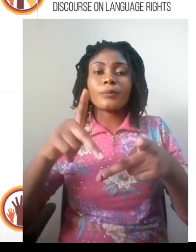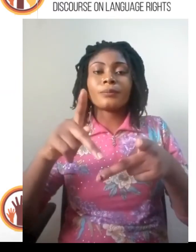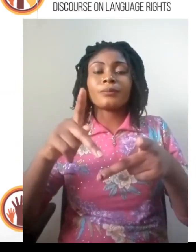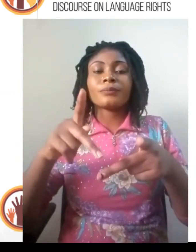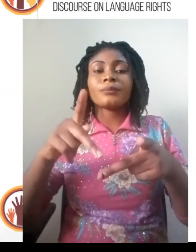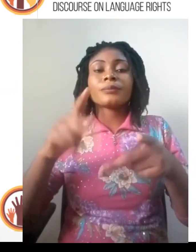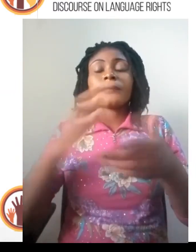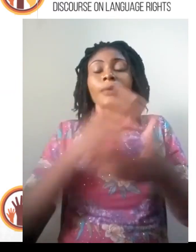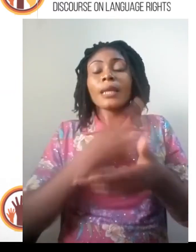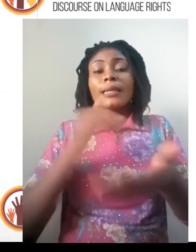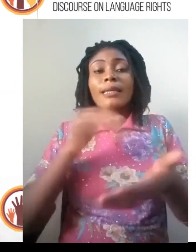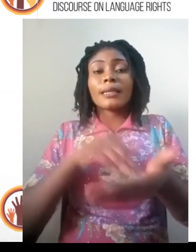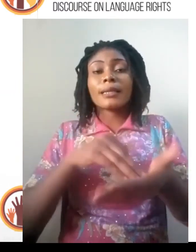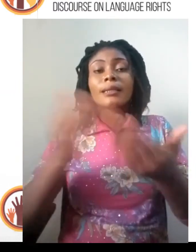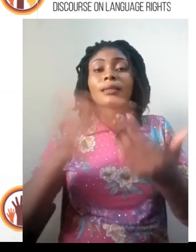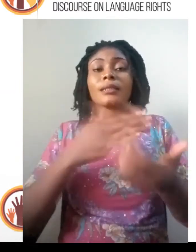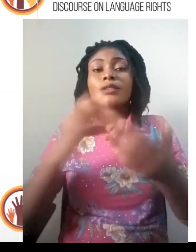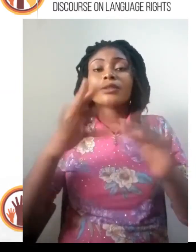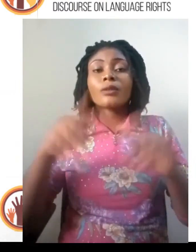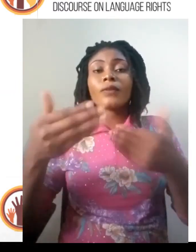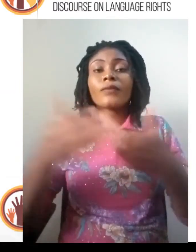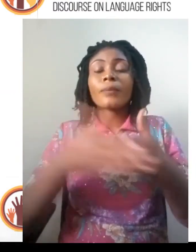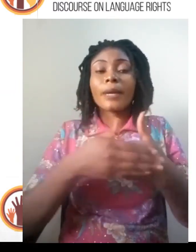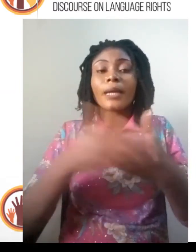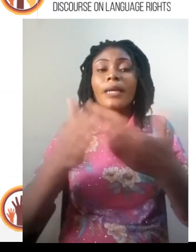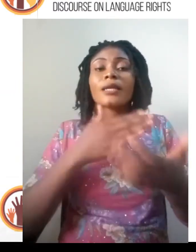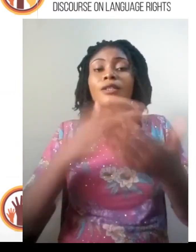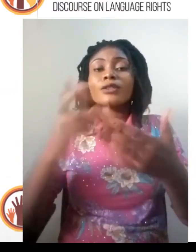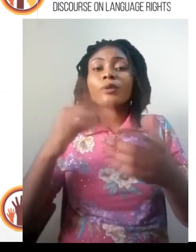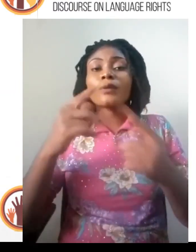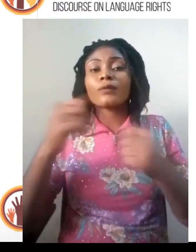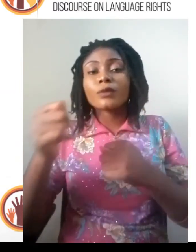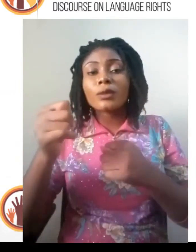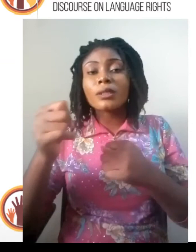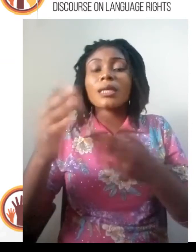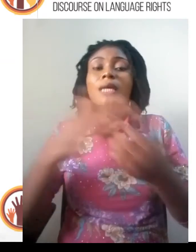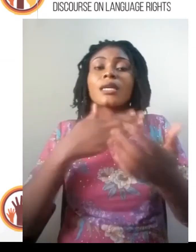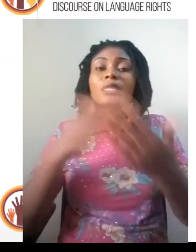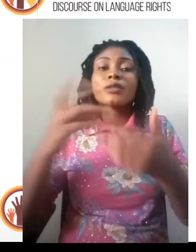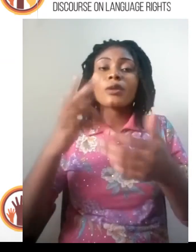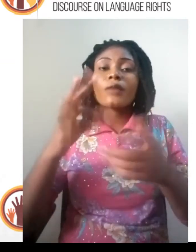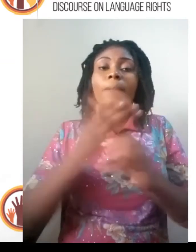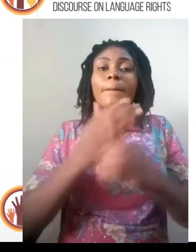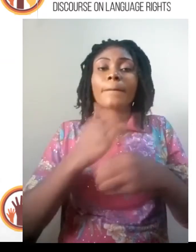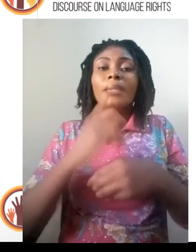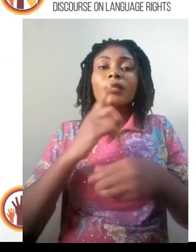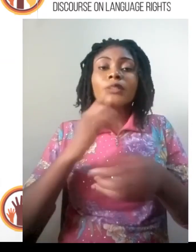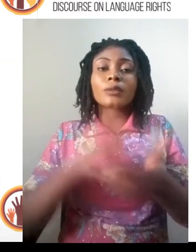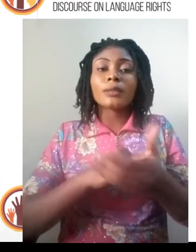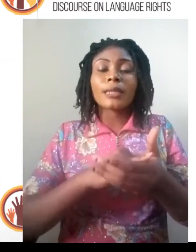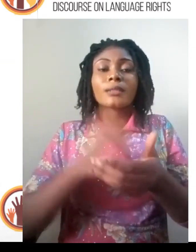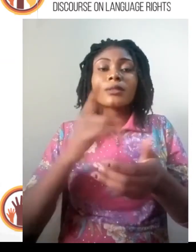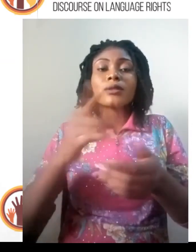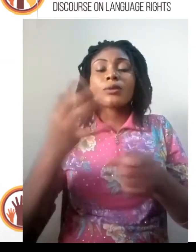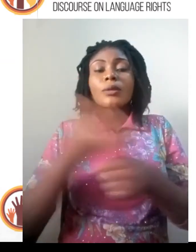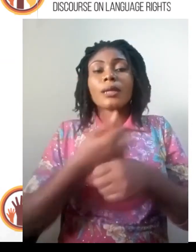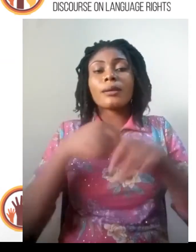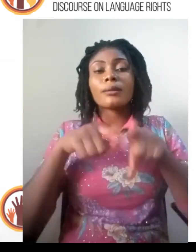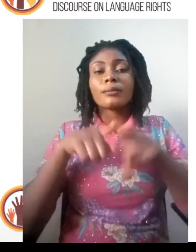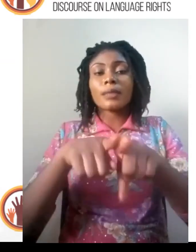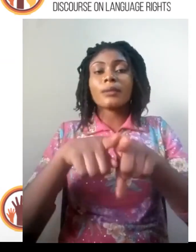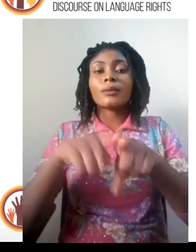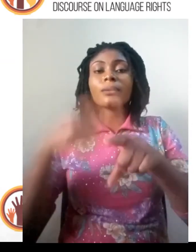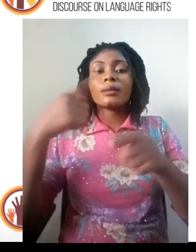the issue of trust, the issue of ensuring that you carry along the community. And so we are so much